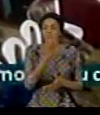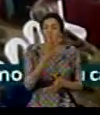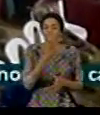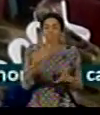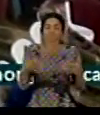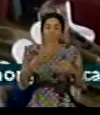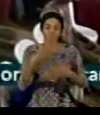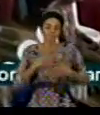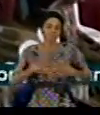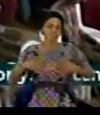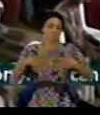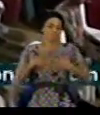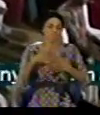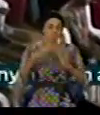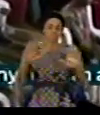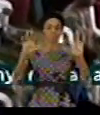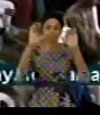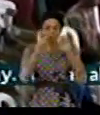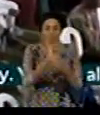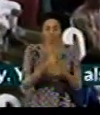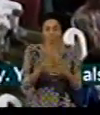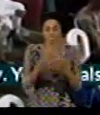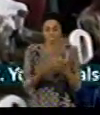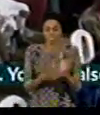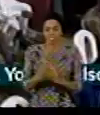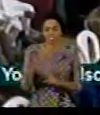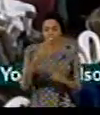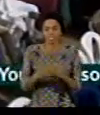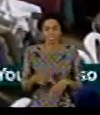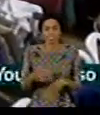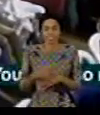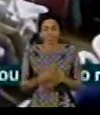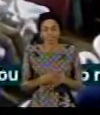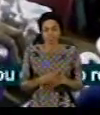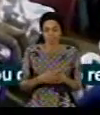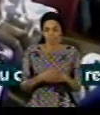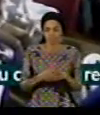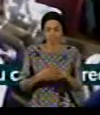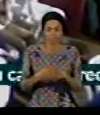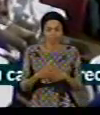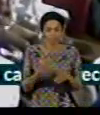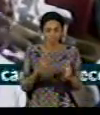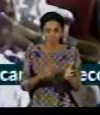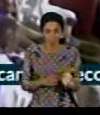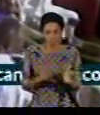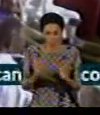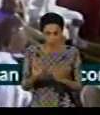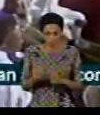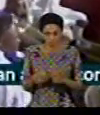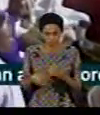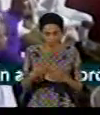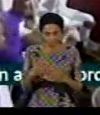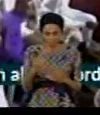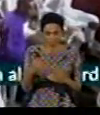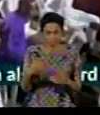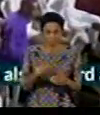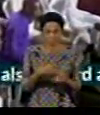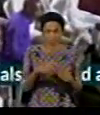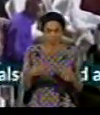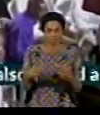in Jesus' name. Amen. After this, we go online. After this, next one, please. After this,